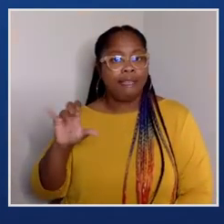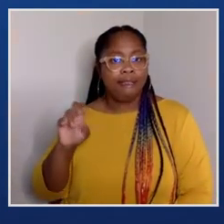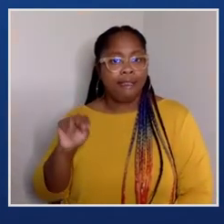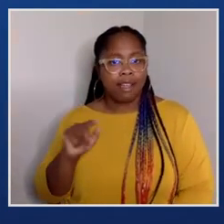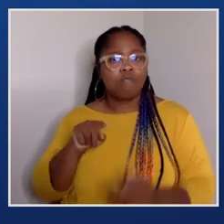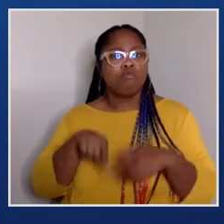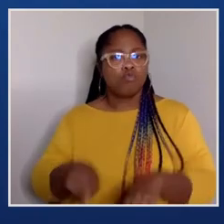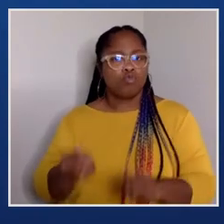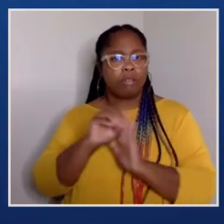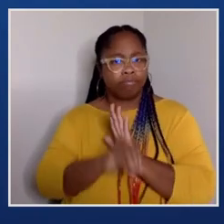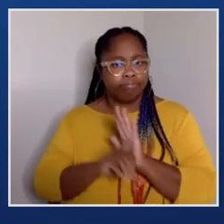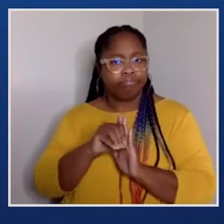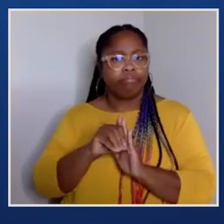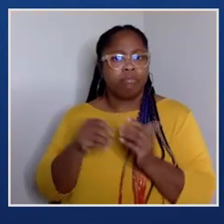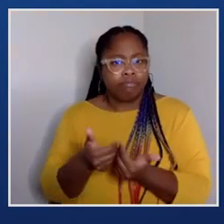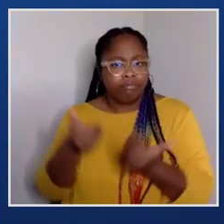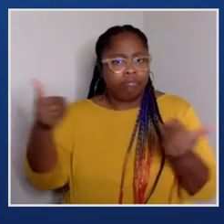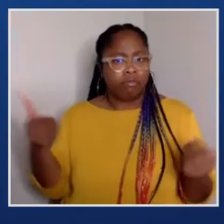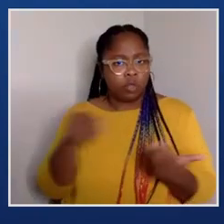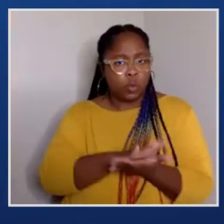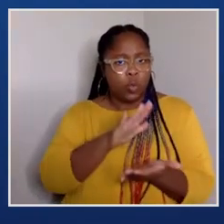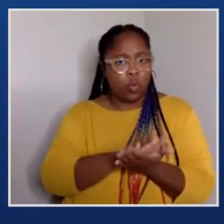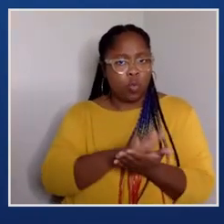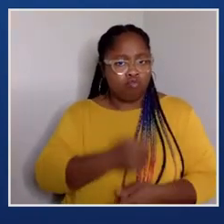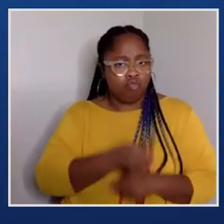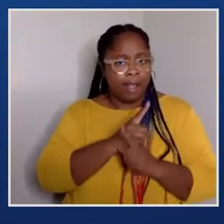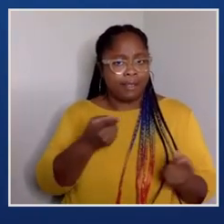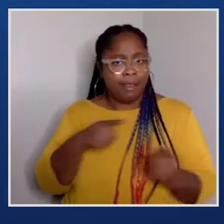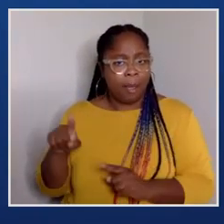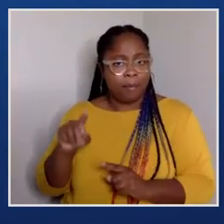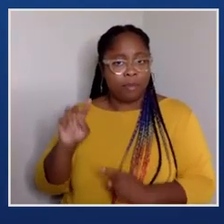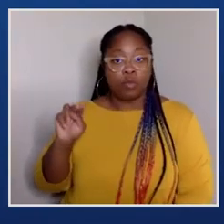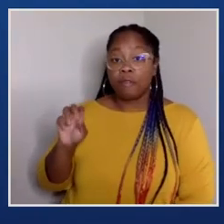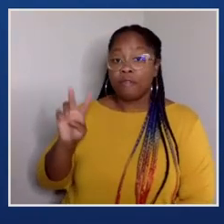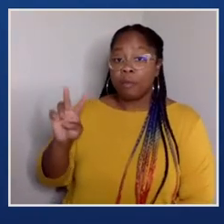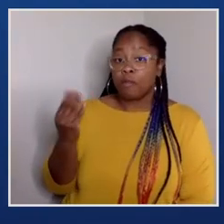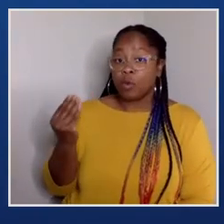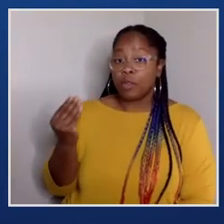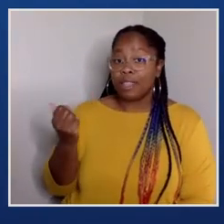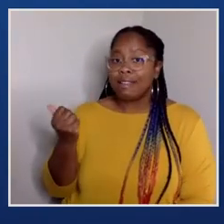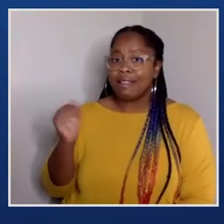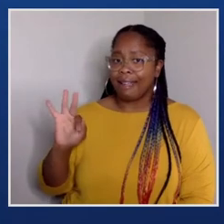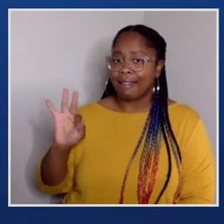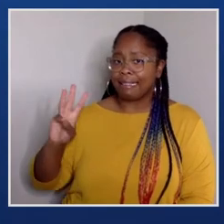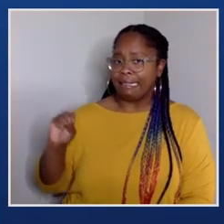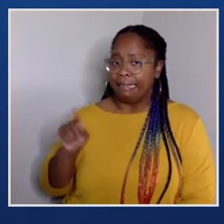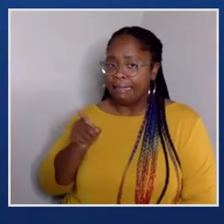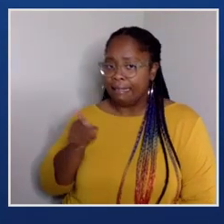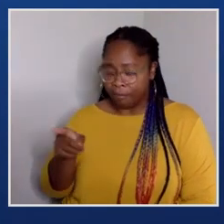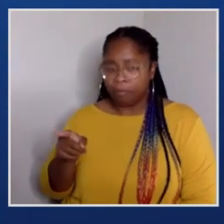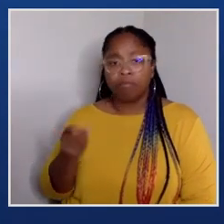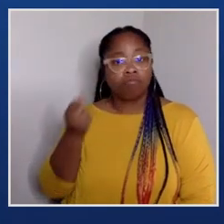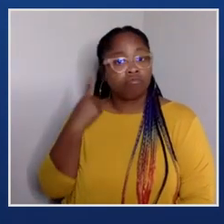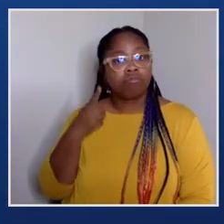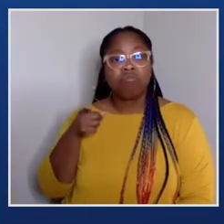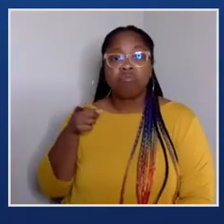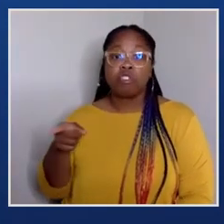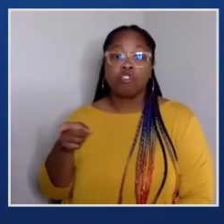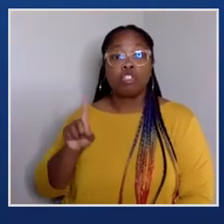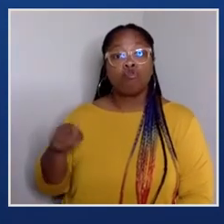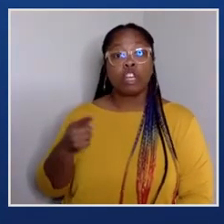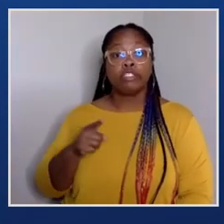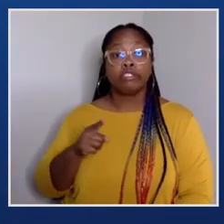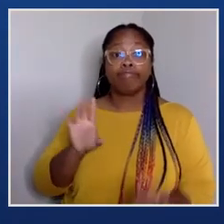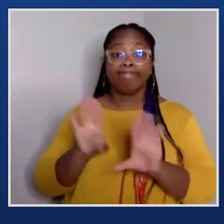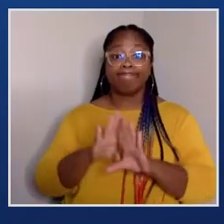school desegregation crisis, November 14, 1960. Now, she didn't just walk through a